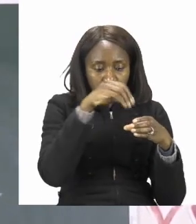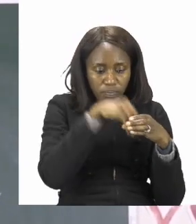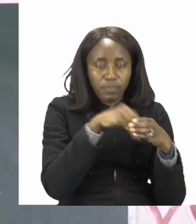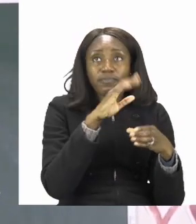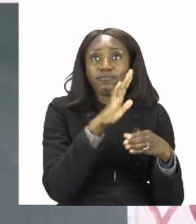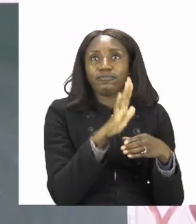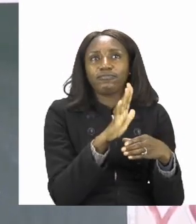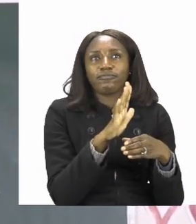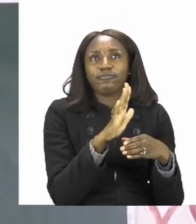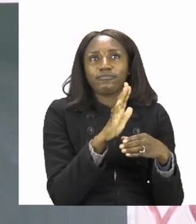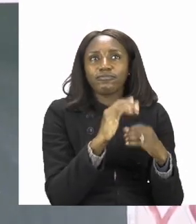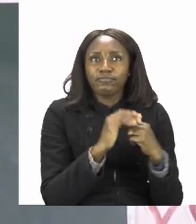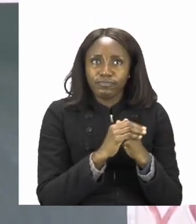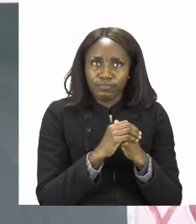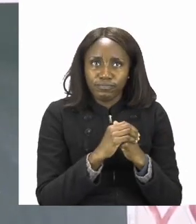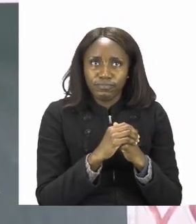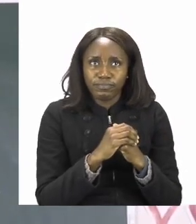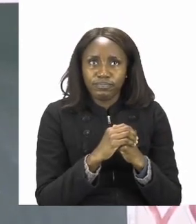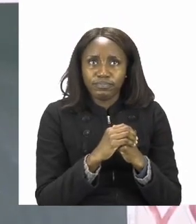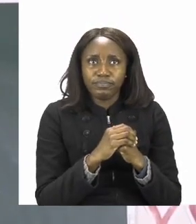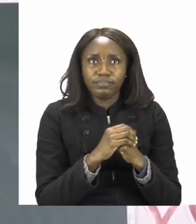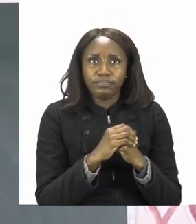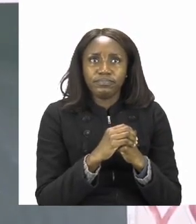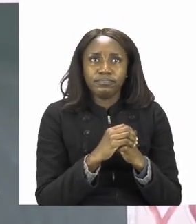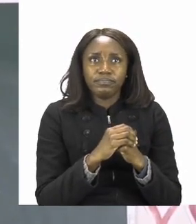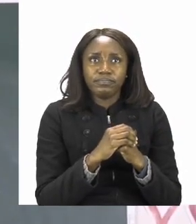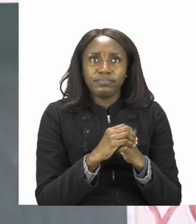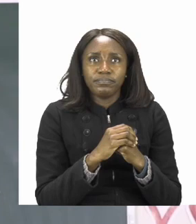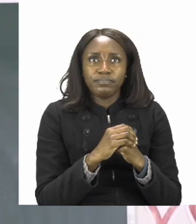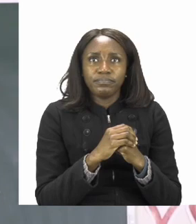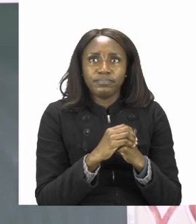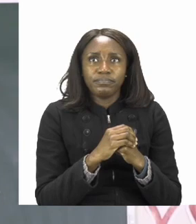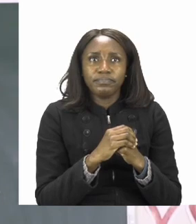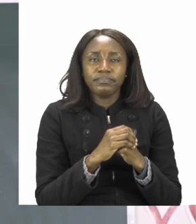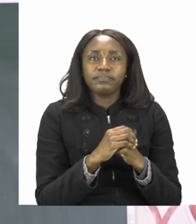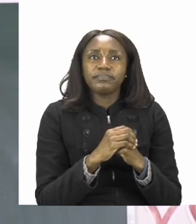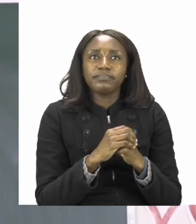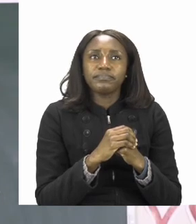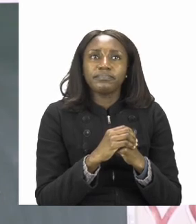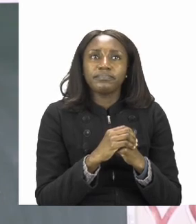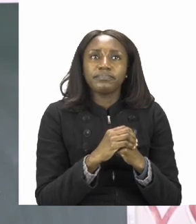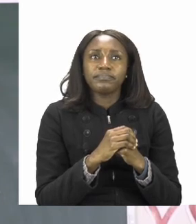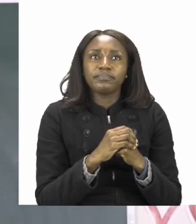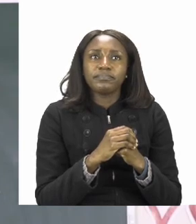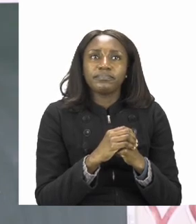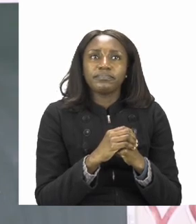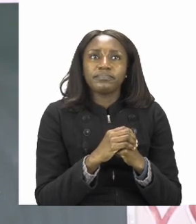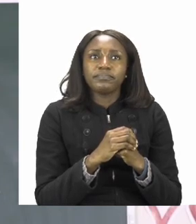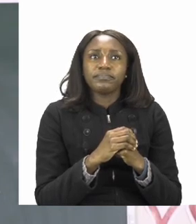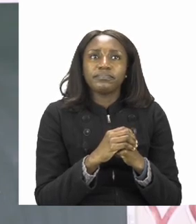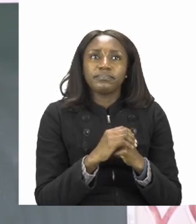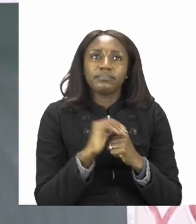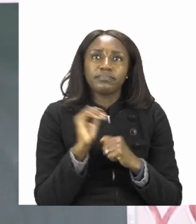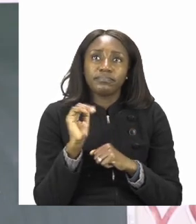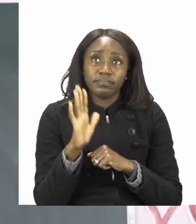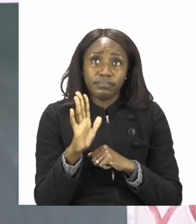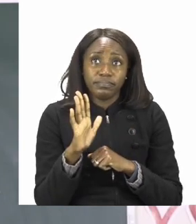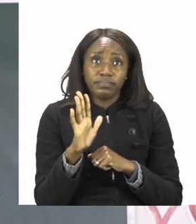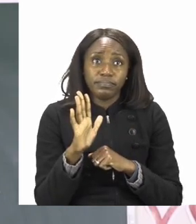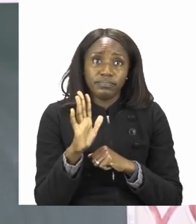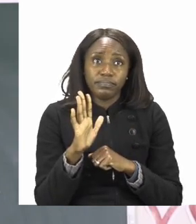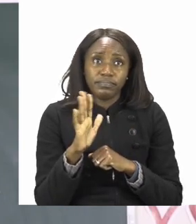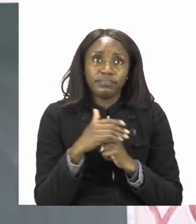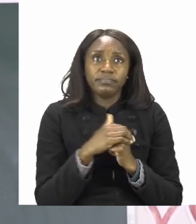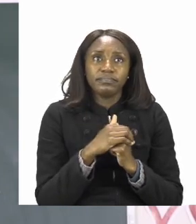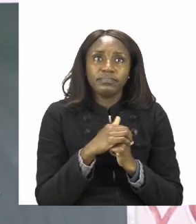draw 1. So we're going to draw 1 set. And then in that set, we are going to put